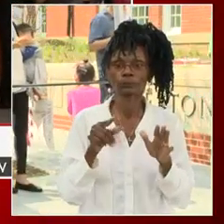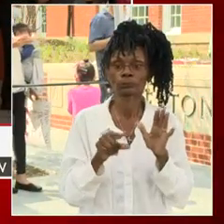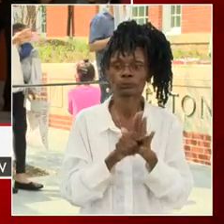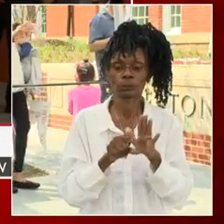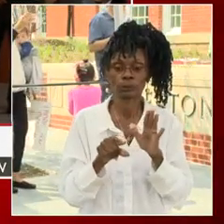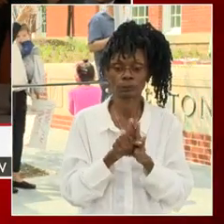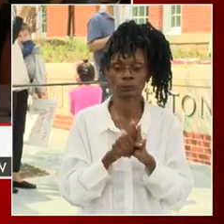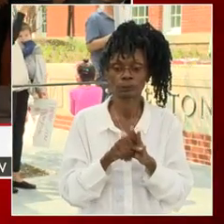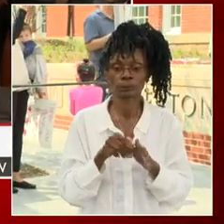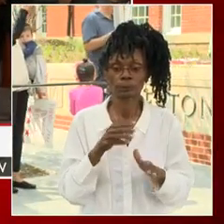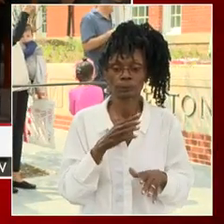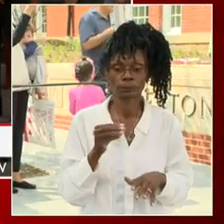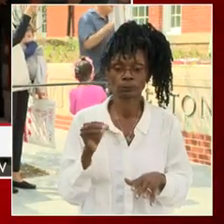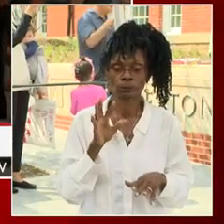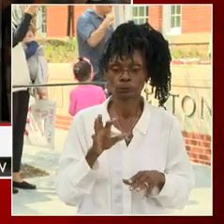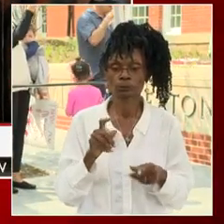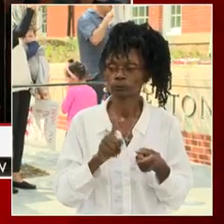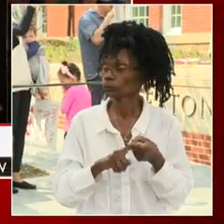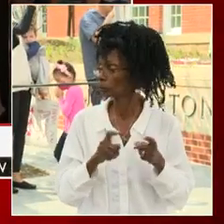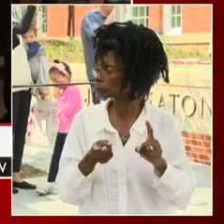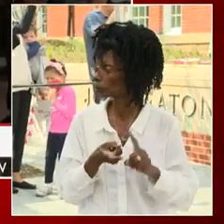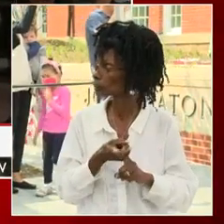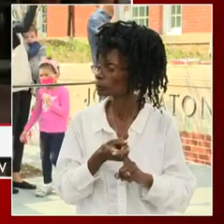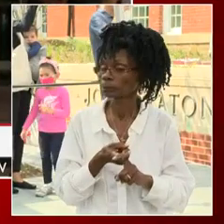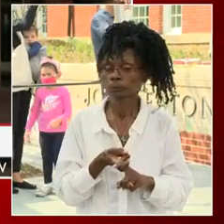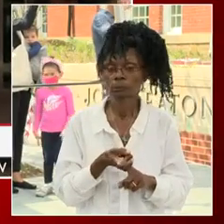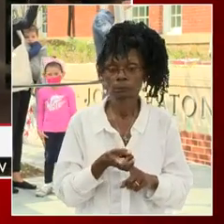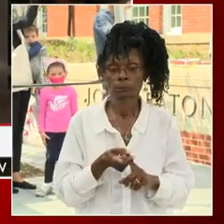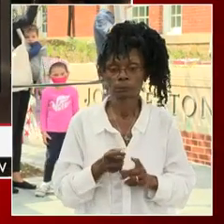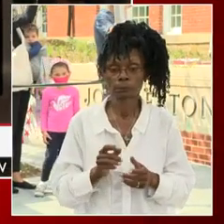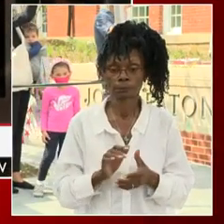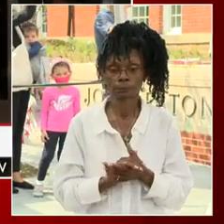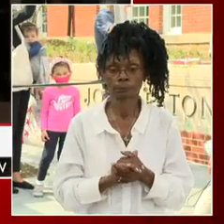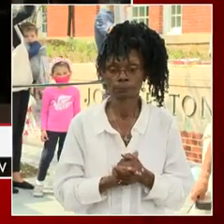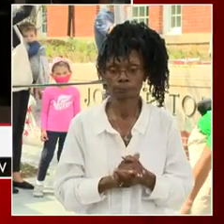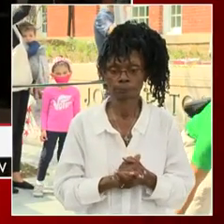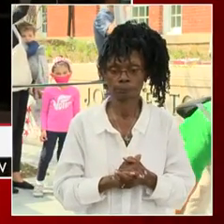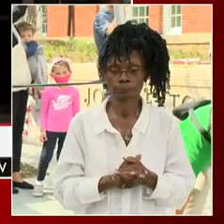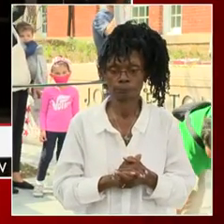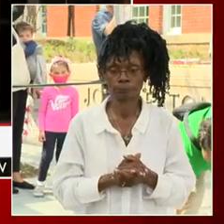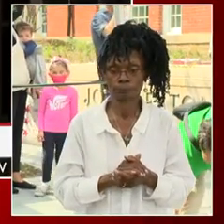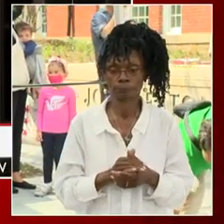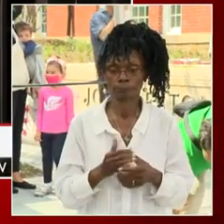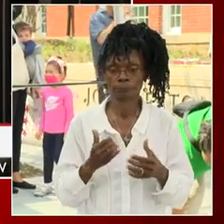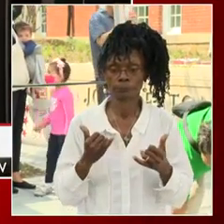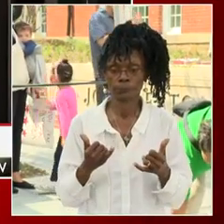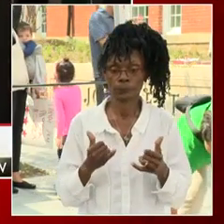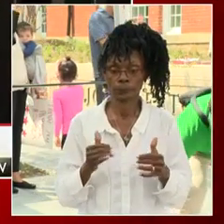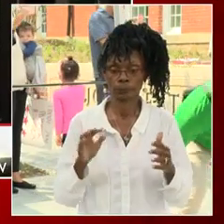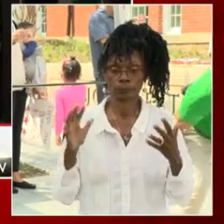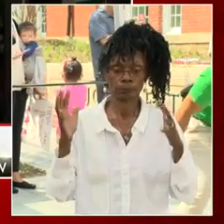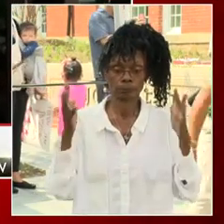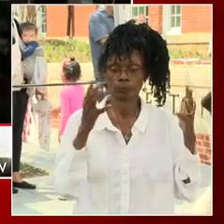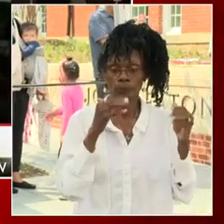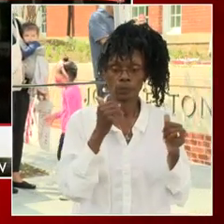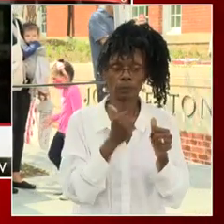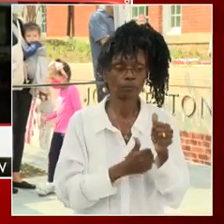at Eaton. And I want to give all the boys and girls from Eaton a big round of applause.